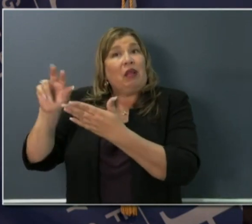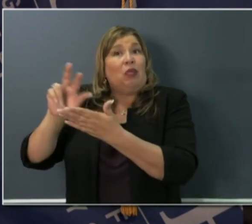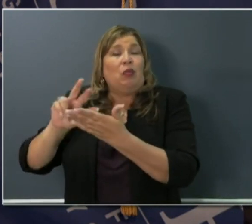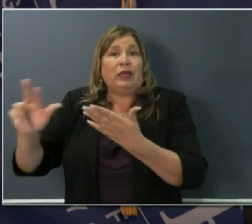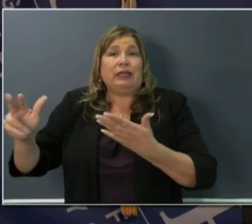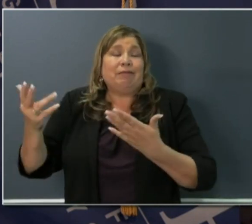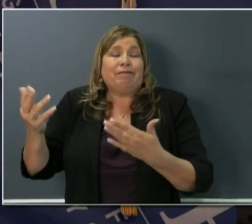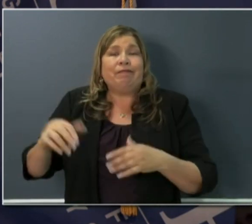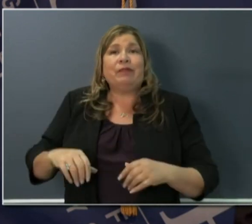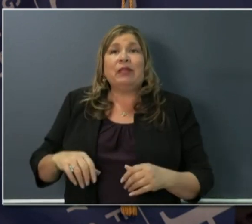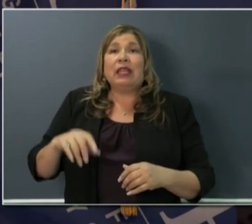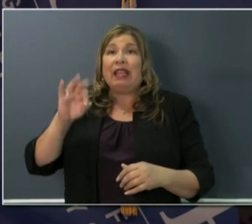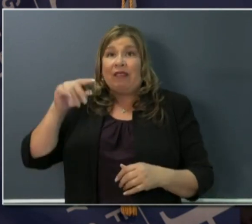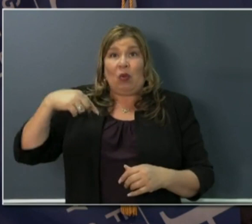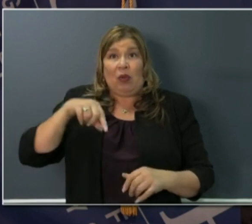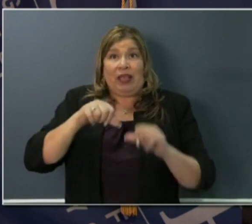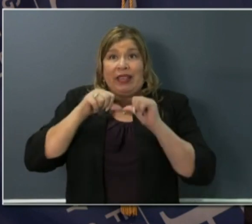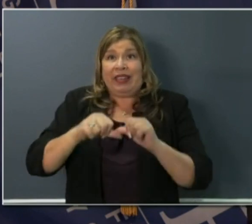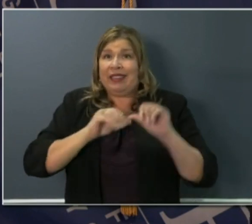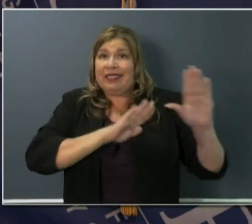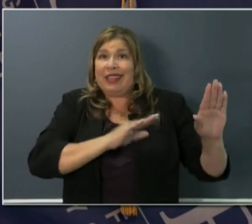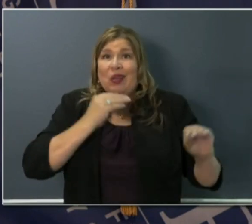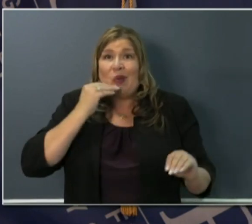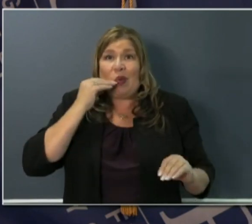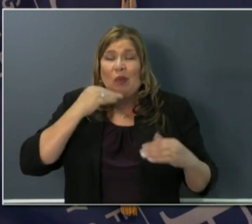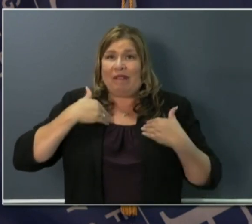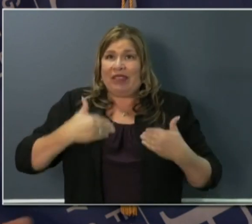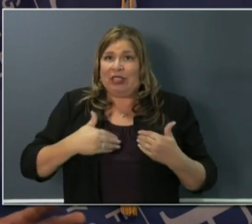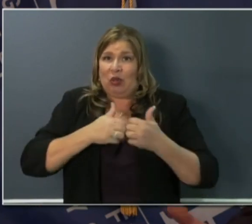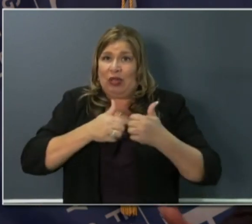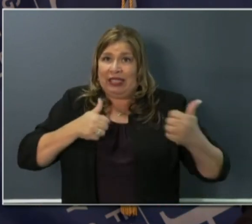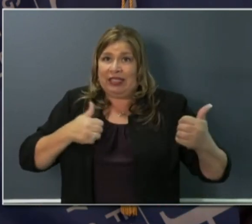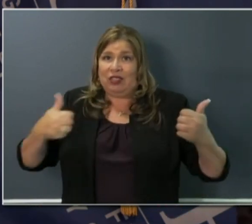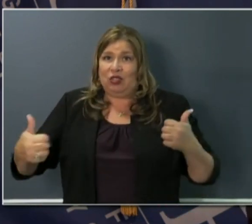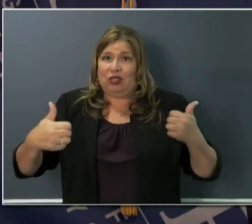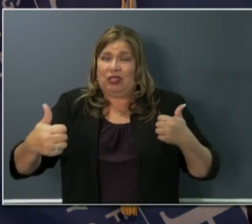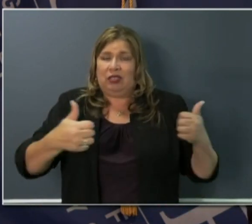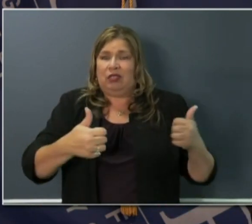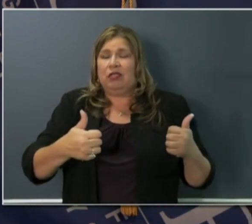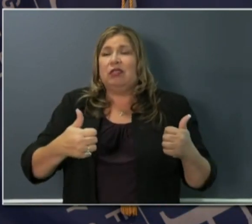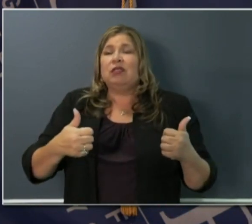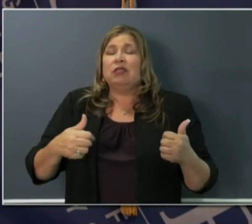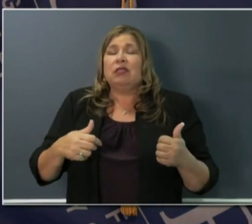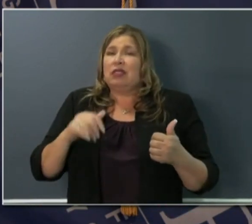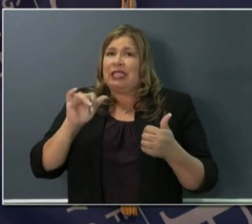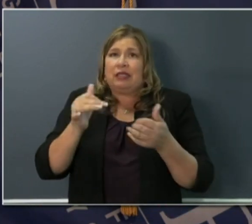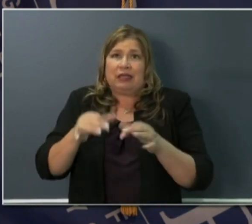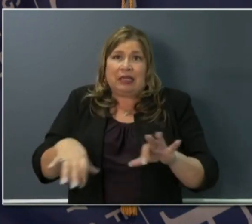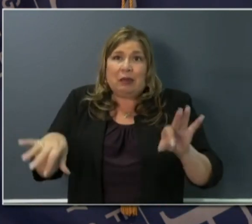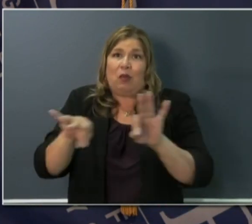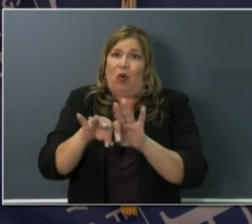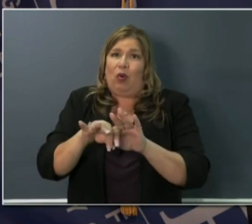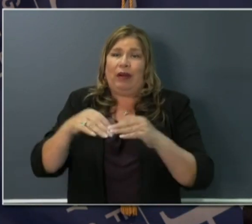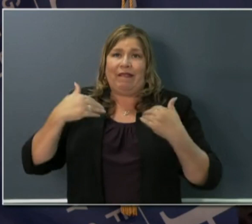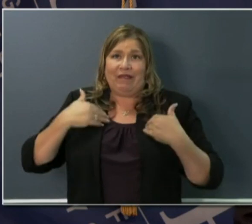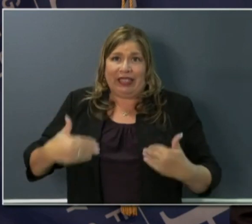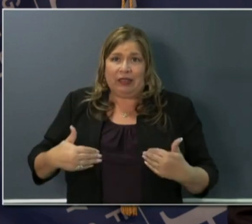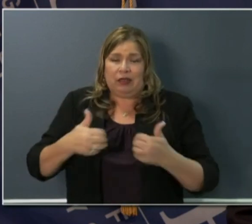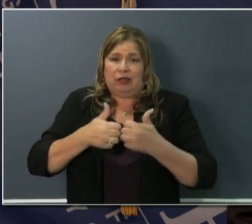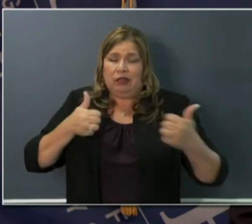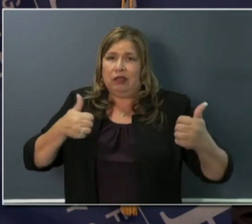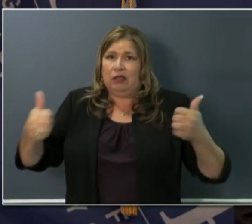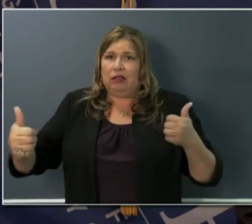job on social distancing, physical distancing, really. I appreciate that pivot and frame. I think that's exactly